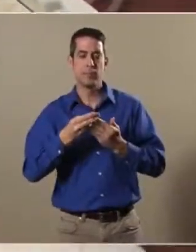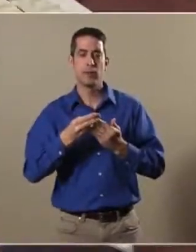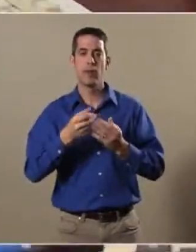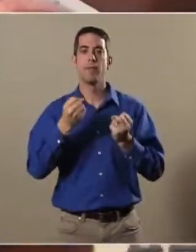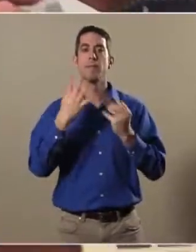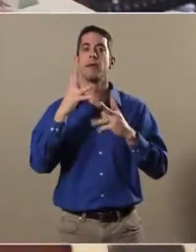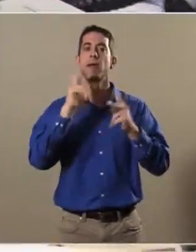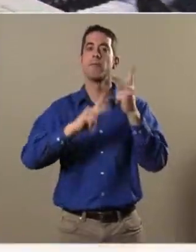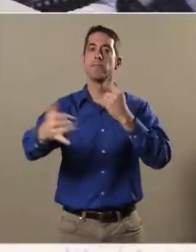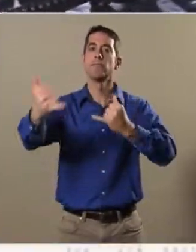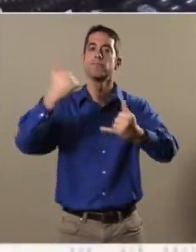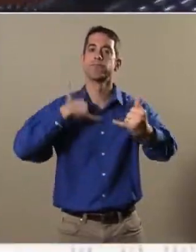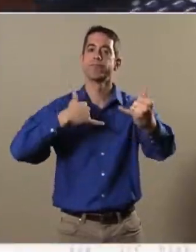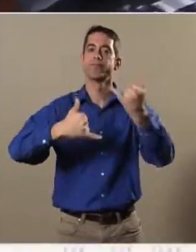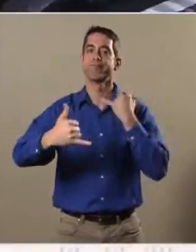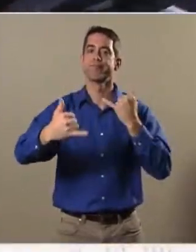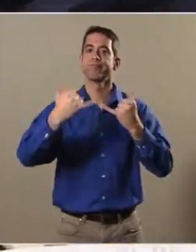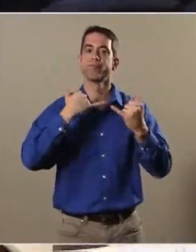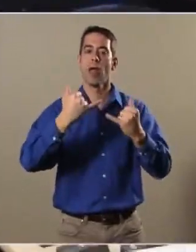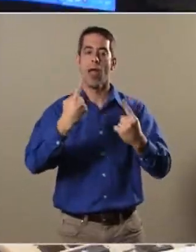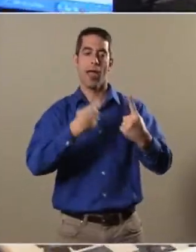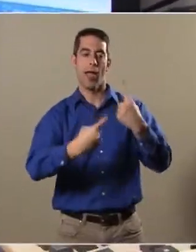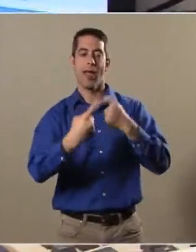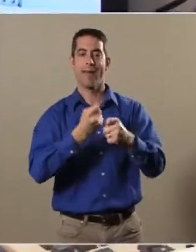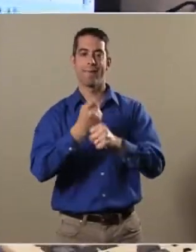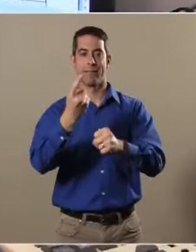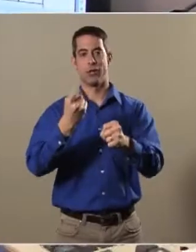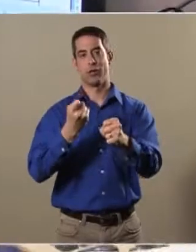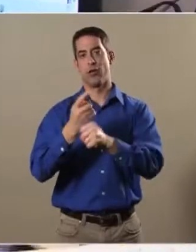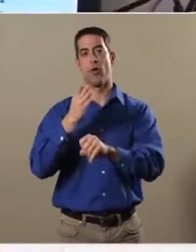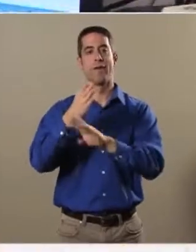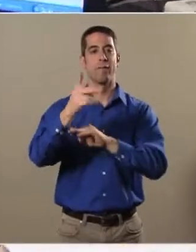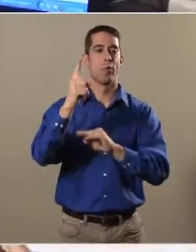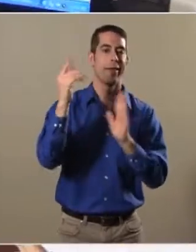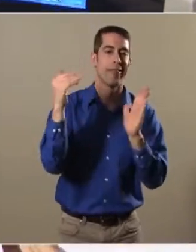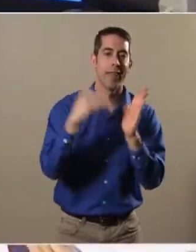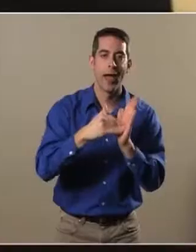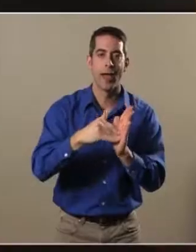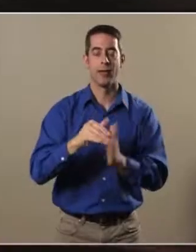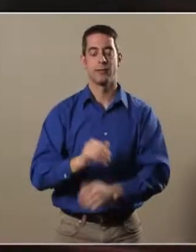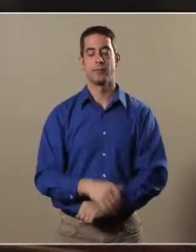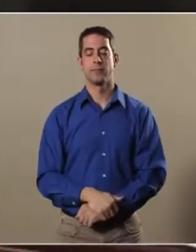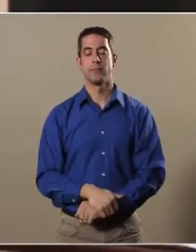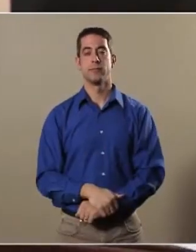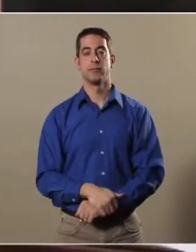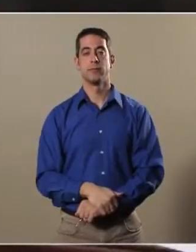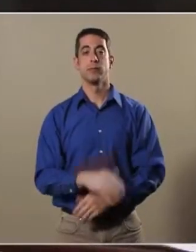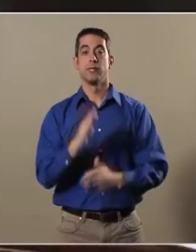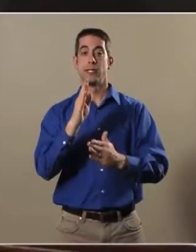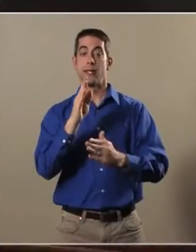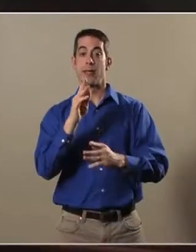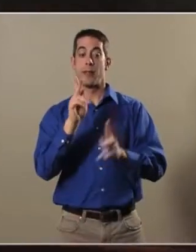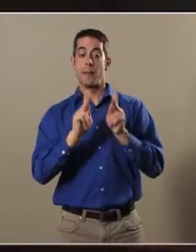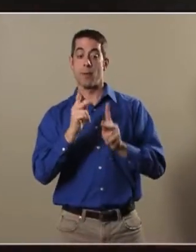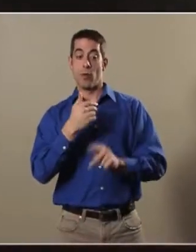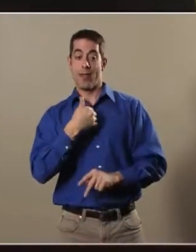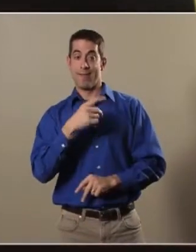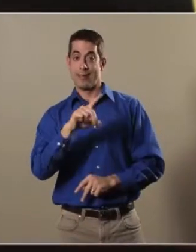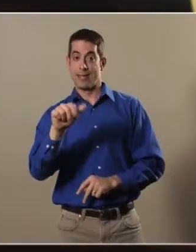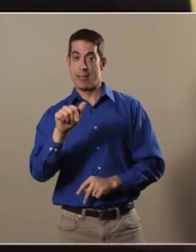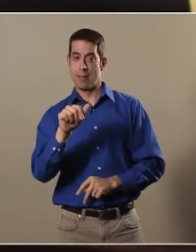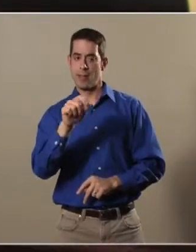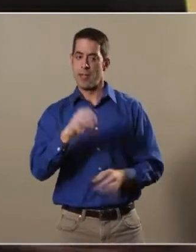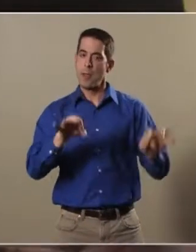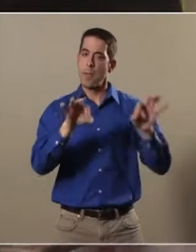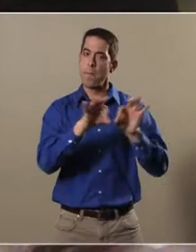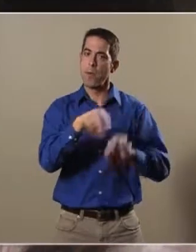questions thousands of people with disabilities ask every year. For a person with a disability, knowledge of their rights, options, and